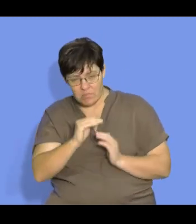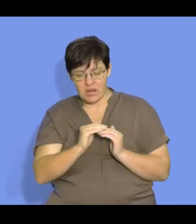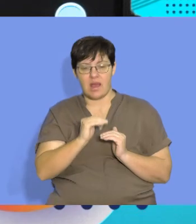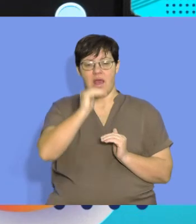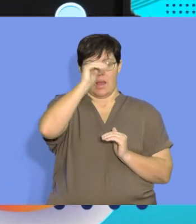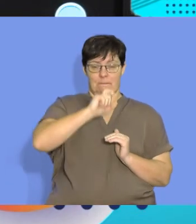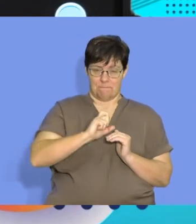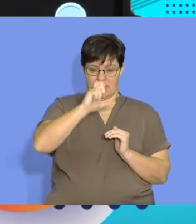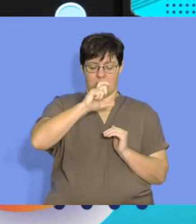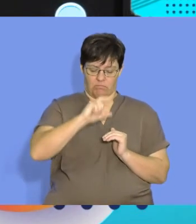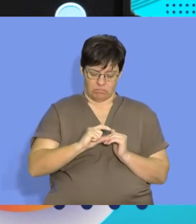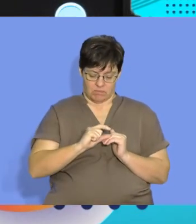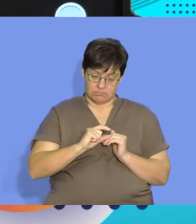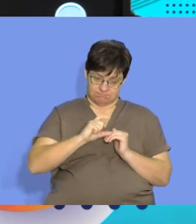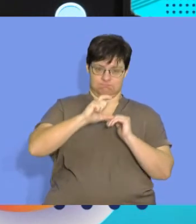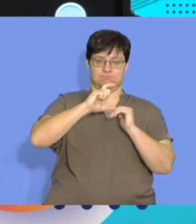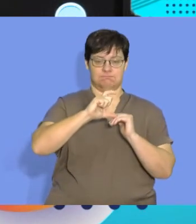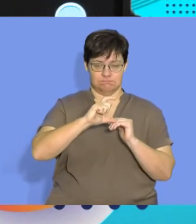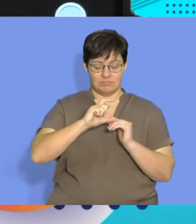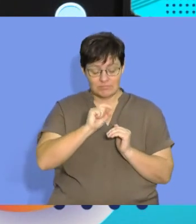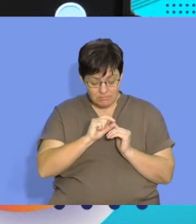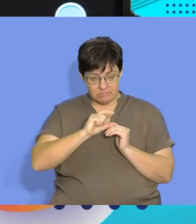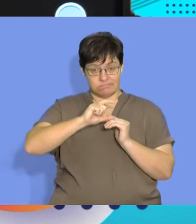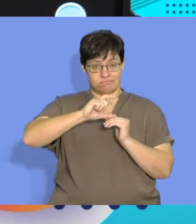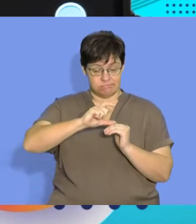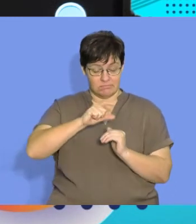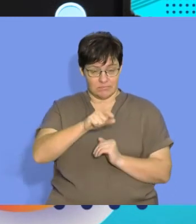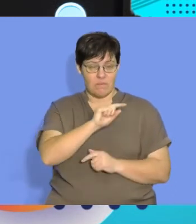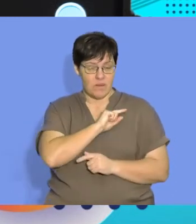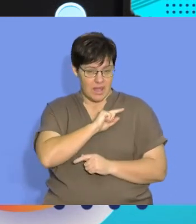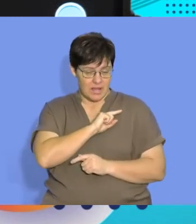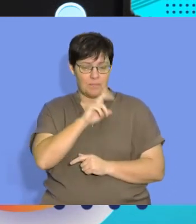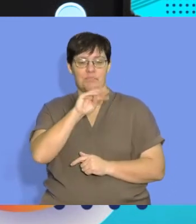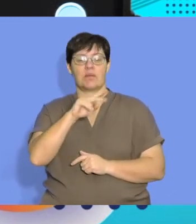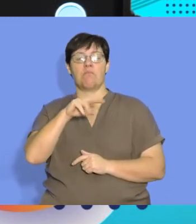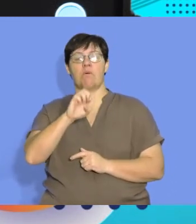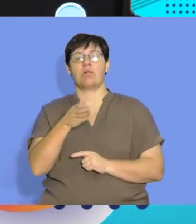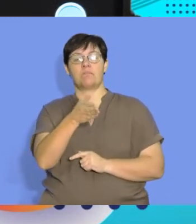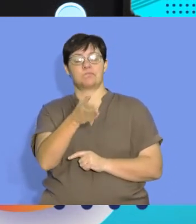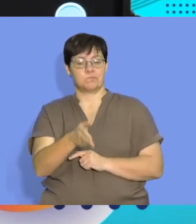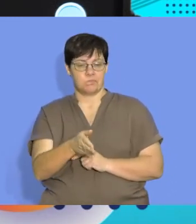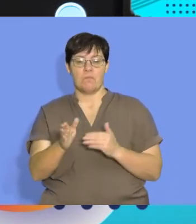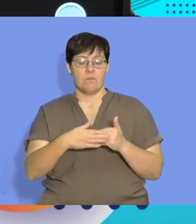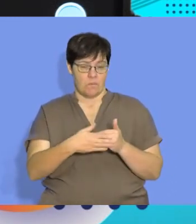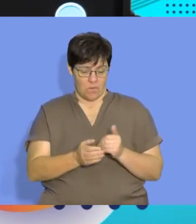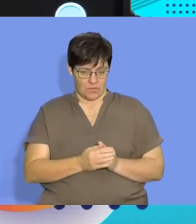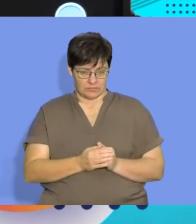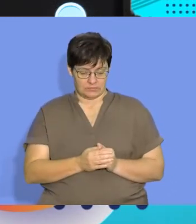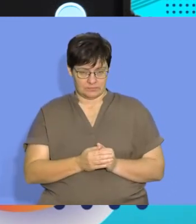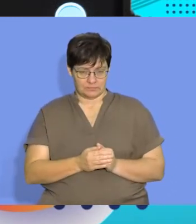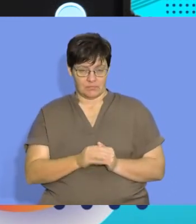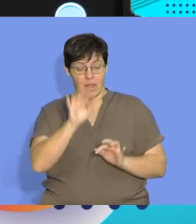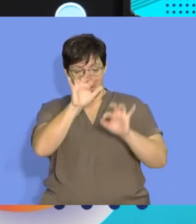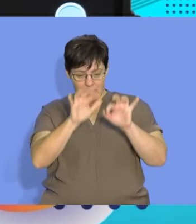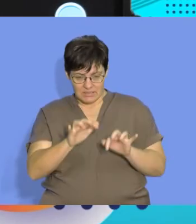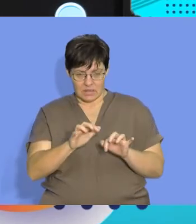before. And that bigger curve is now because of the more number of moles, the more particles that we have under the graph,